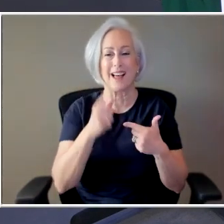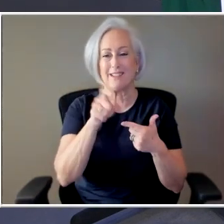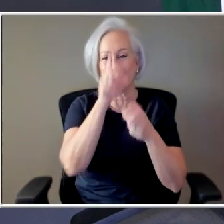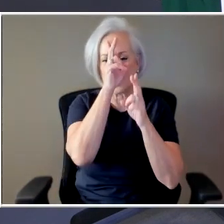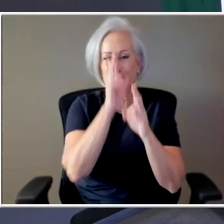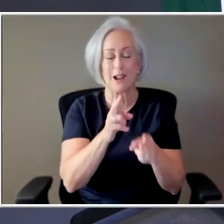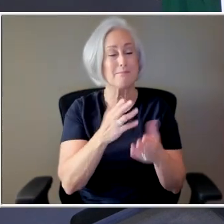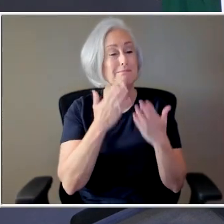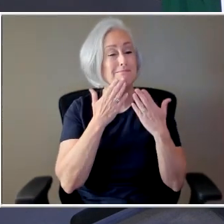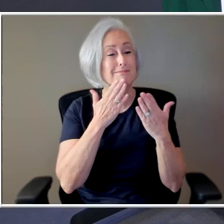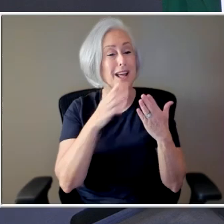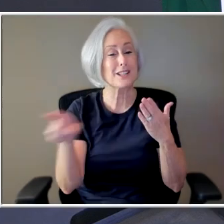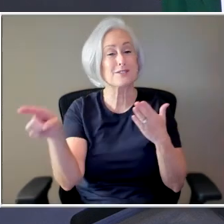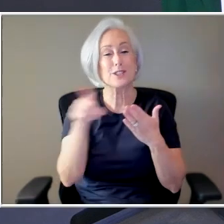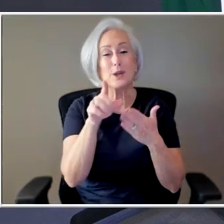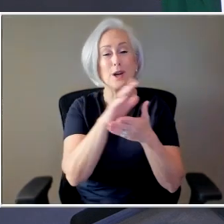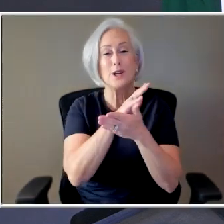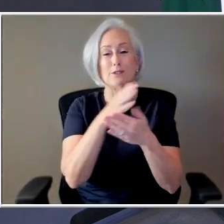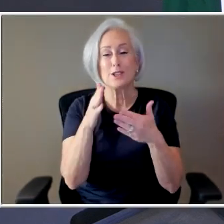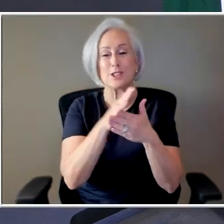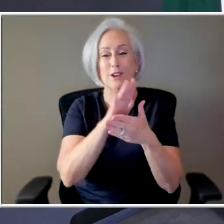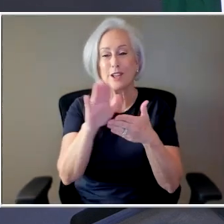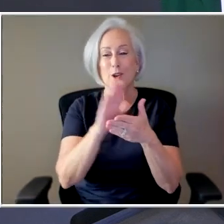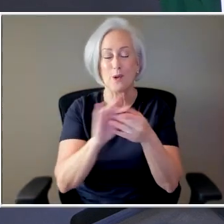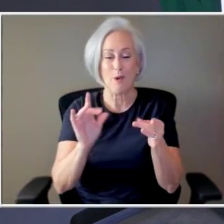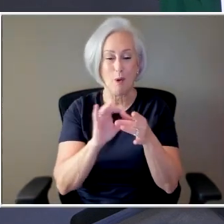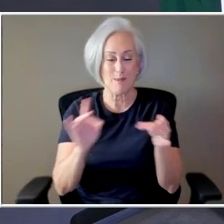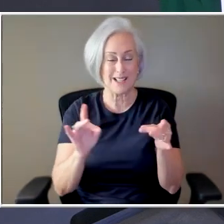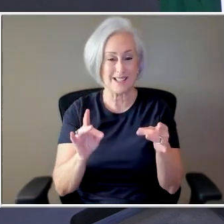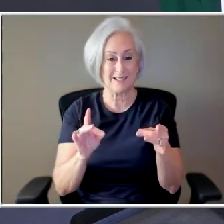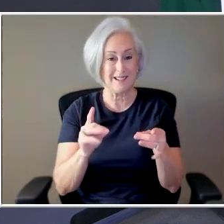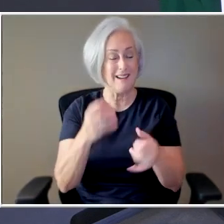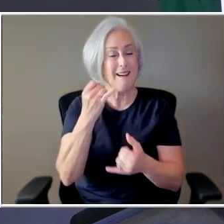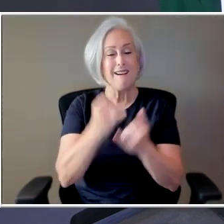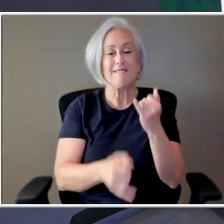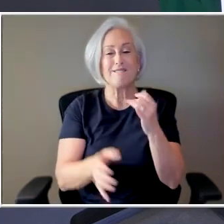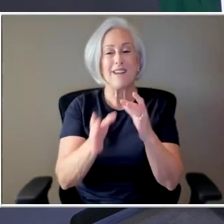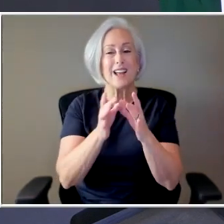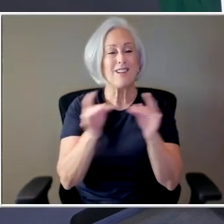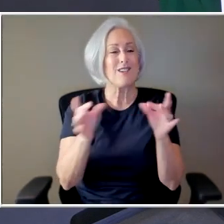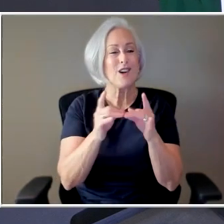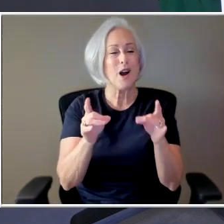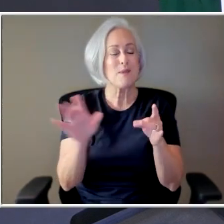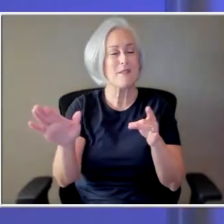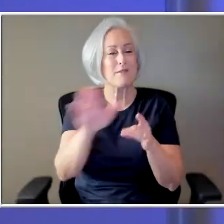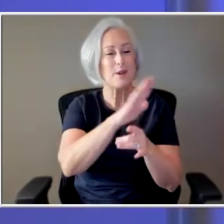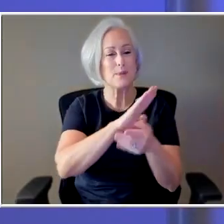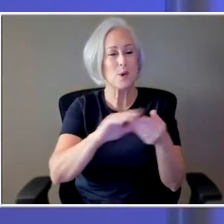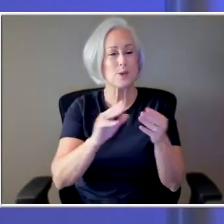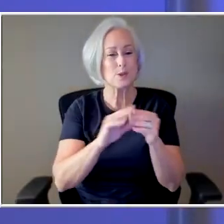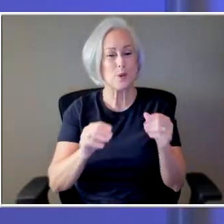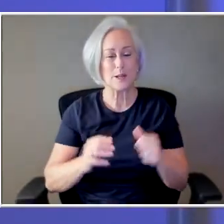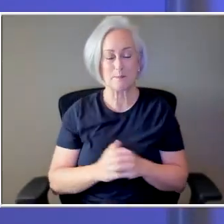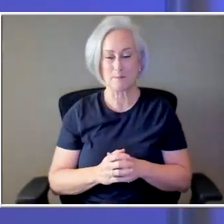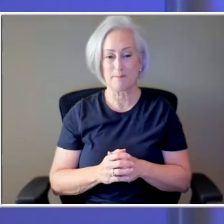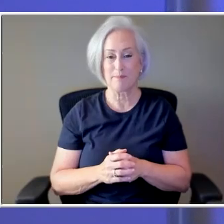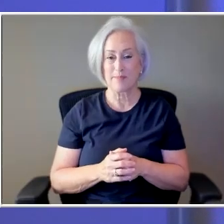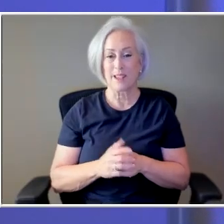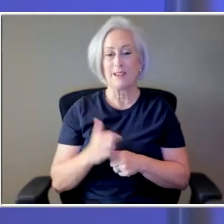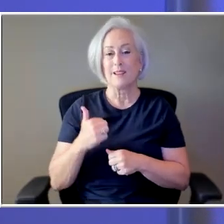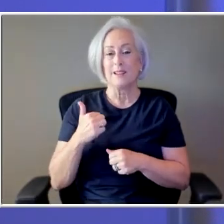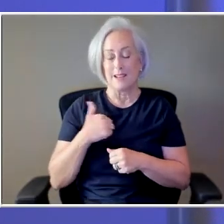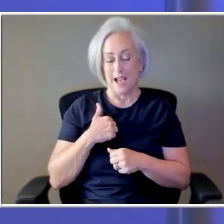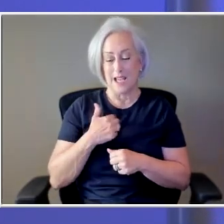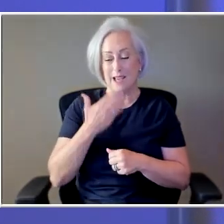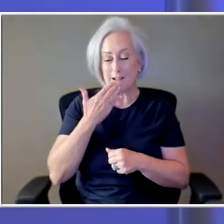for sharing your comments. What's the big takeaway from these beautiful stories and lives? I was able to have a really meaningful